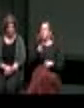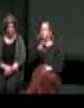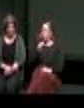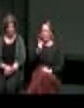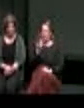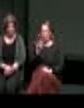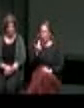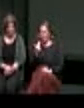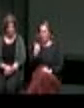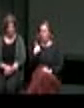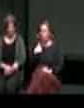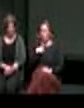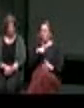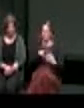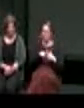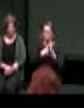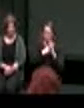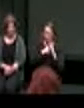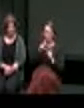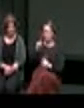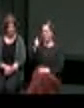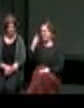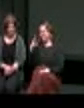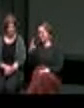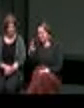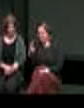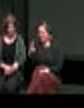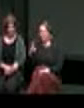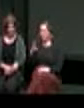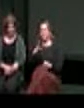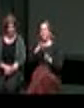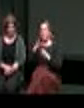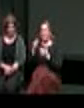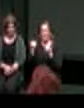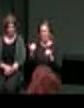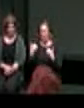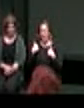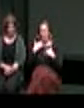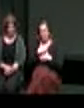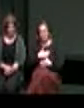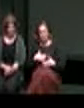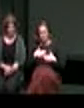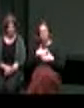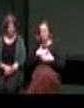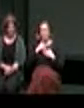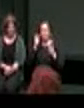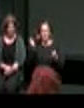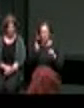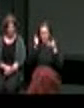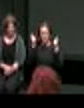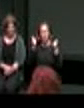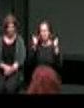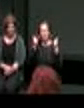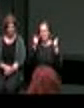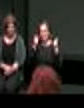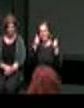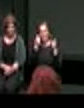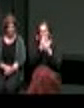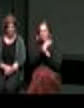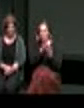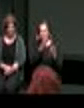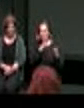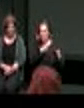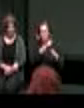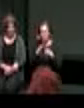2013 we started. In 2016, now we have recreation celebrating a free-flowing